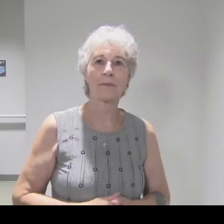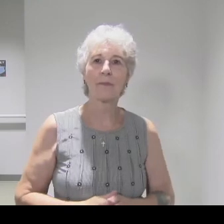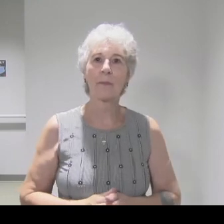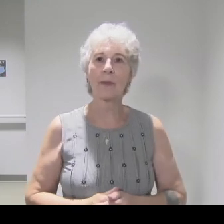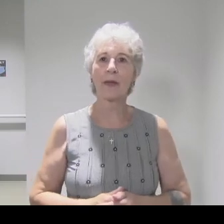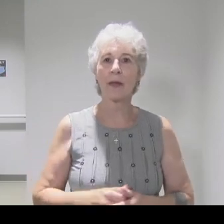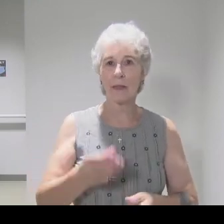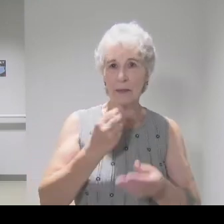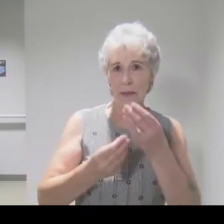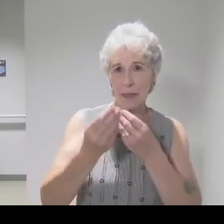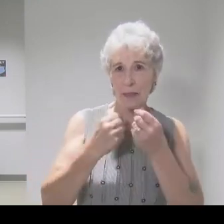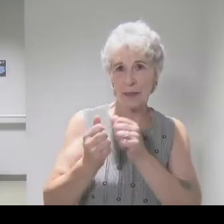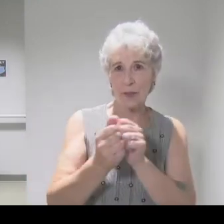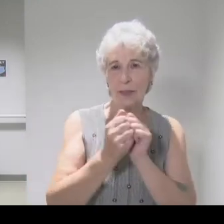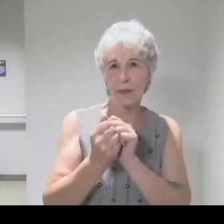Take and eat together.